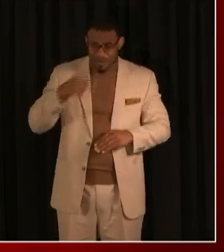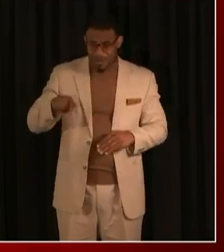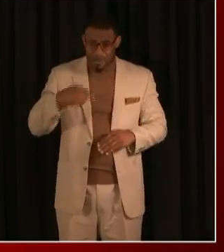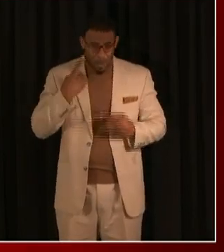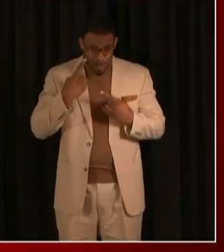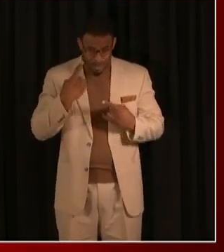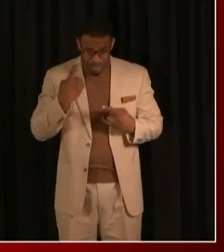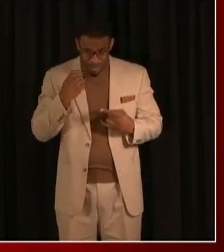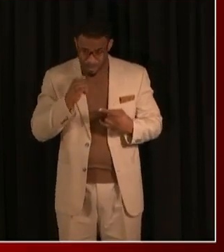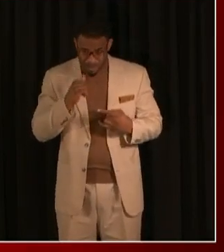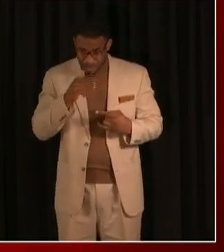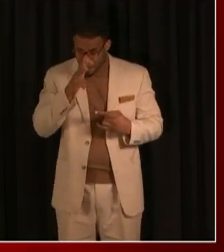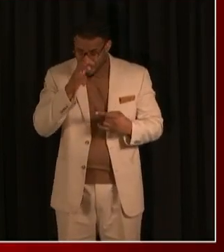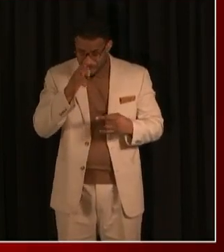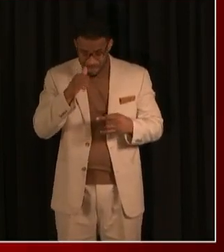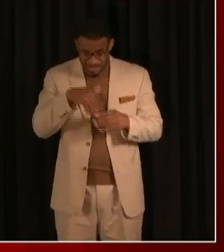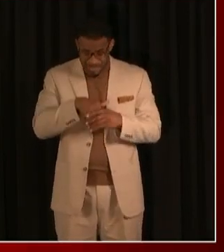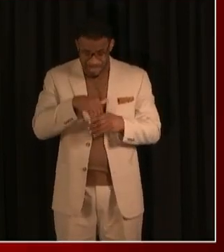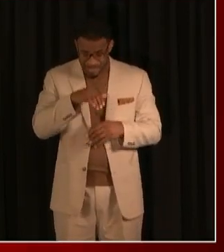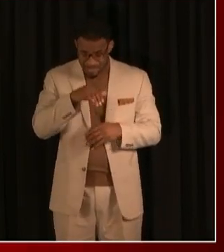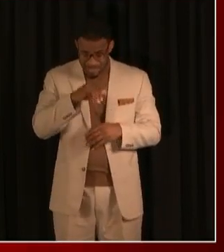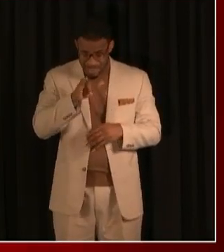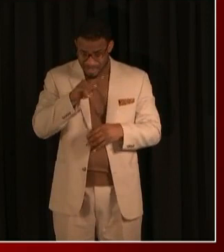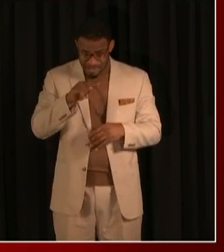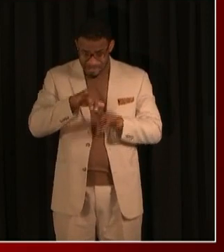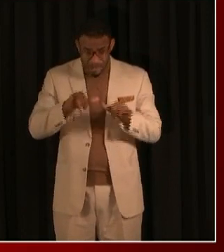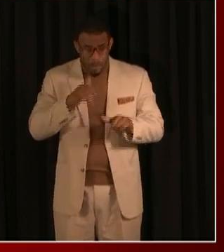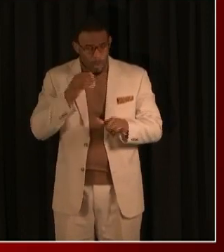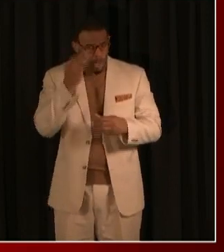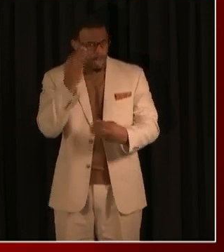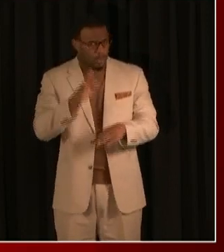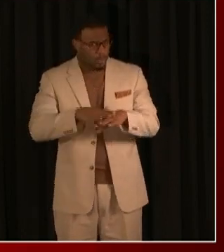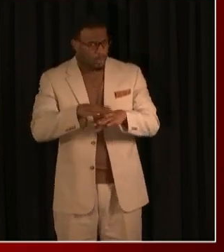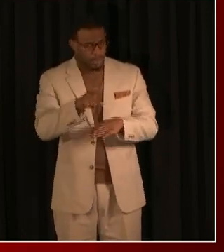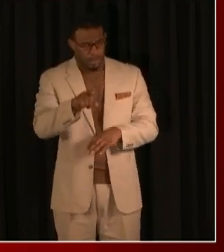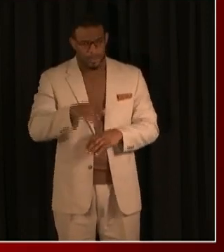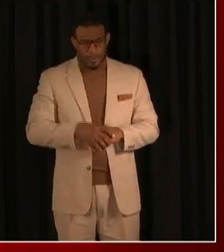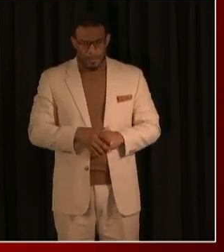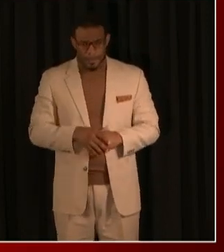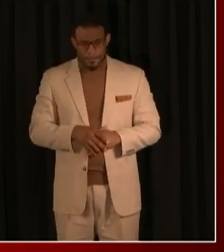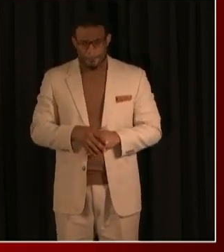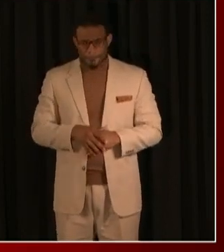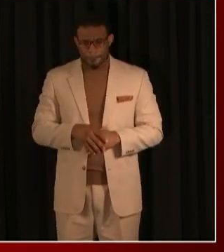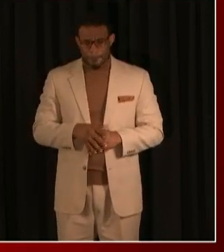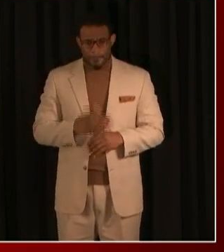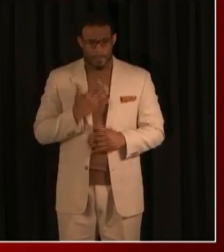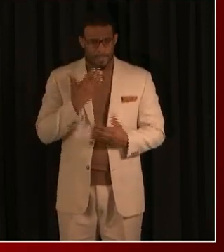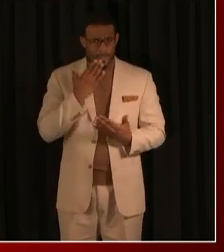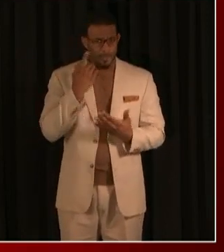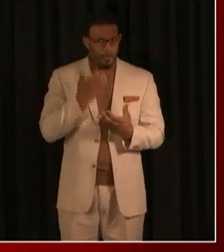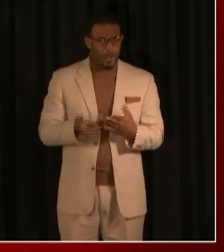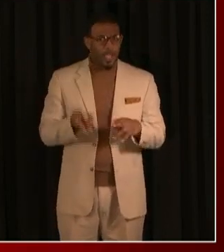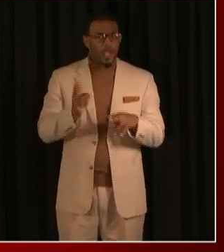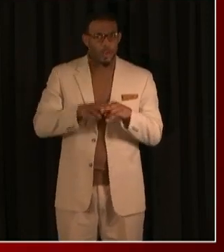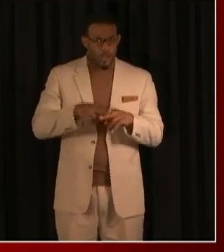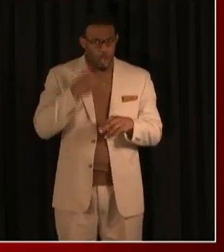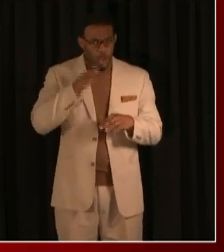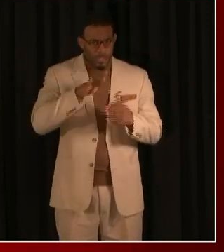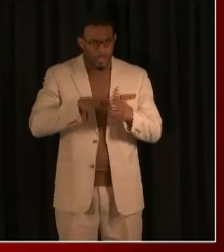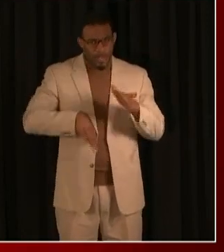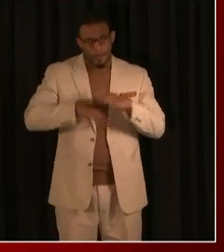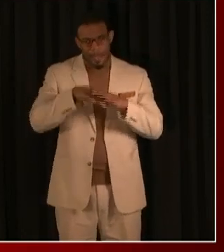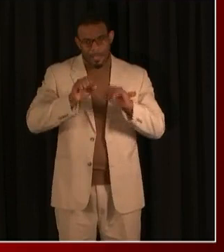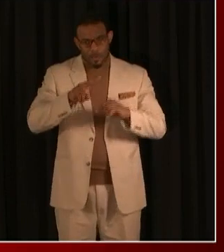frustrating. So wondering if there's a bug in the IT system. So wanted to alert you to that. And thank you so much for increasing the call